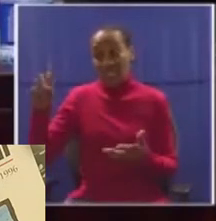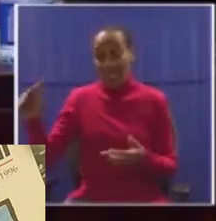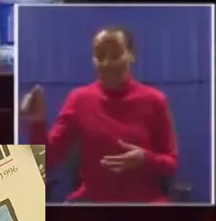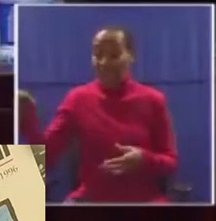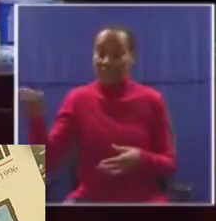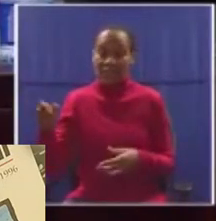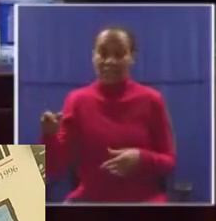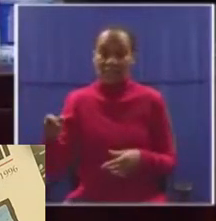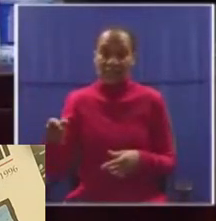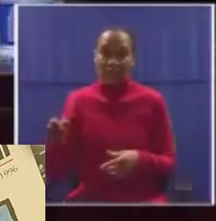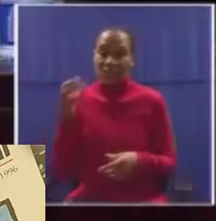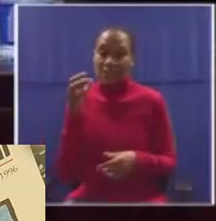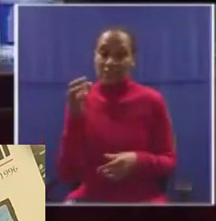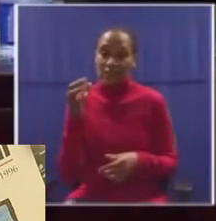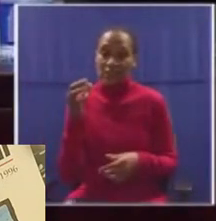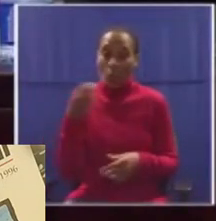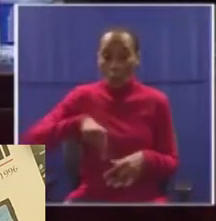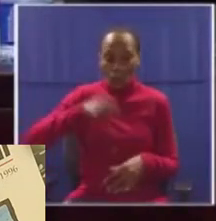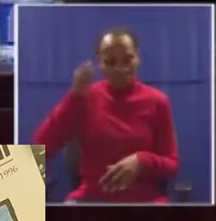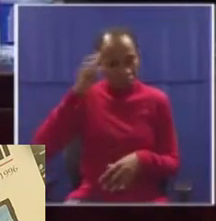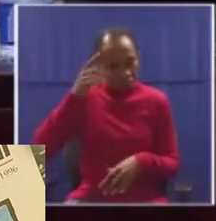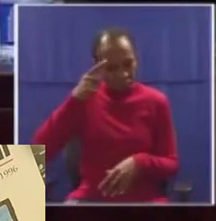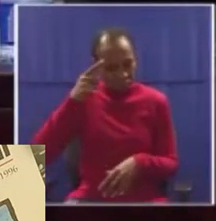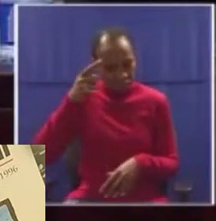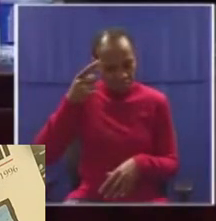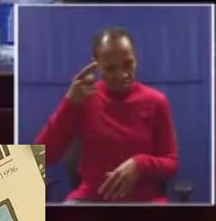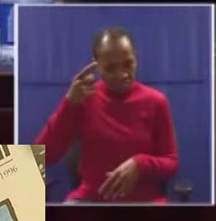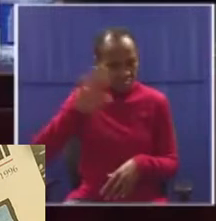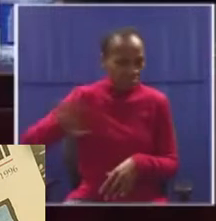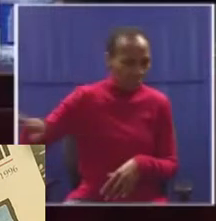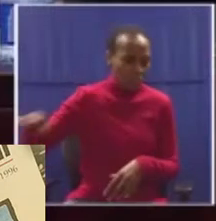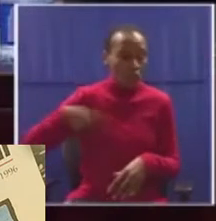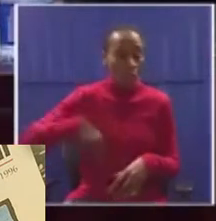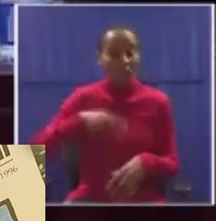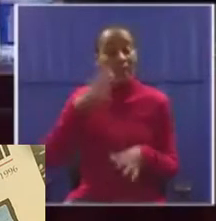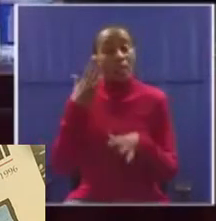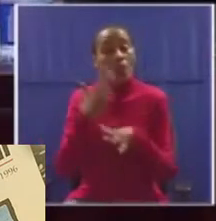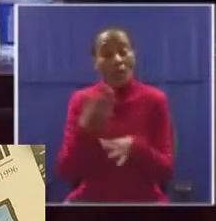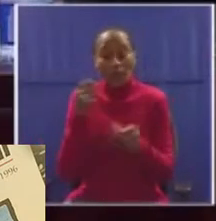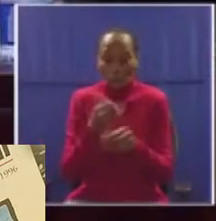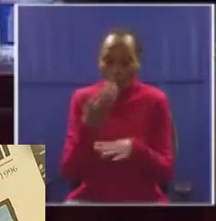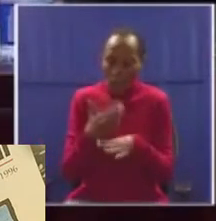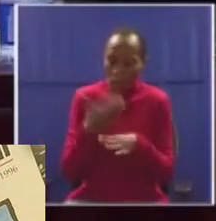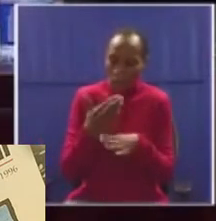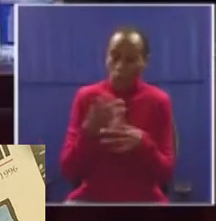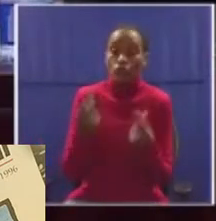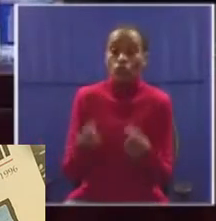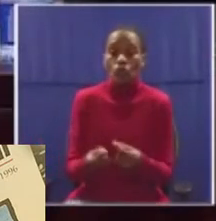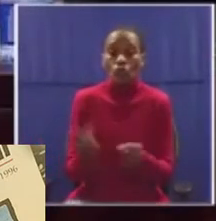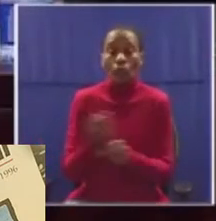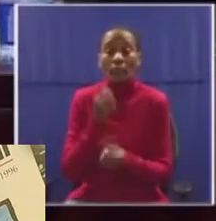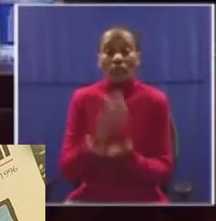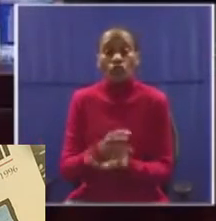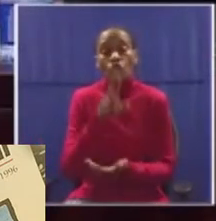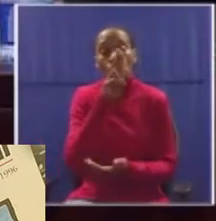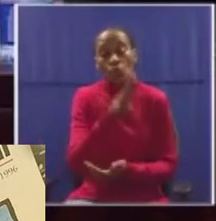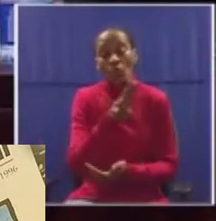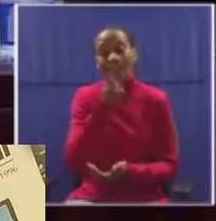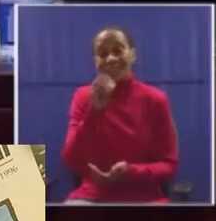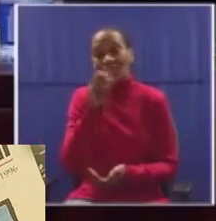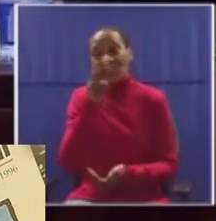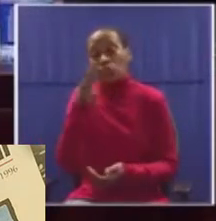claiming government Parliament and presidency have worked together to ensure that on the 22nd December